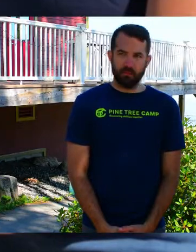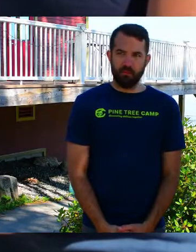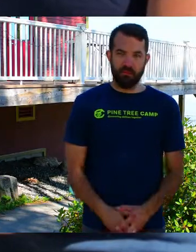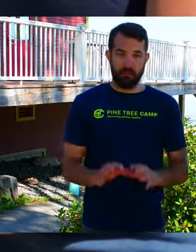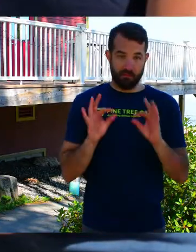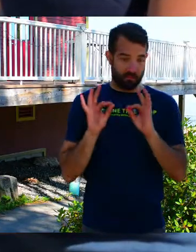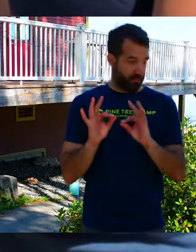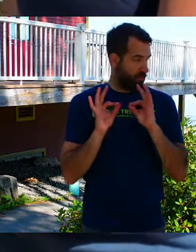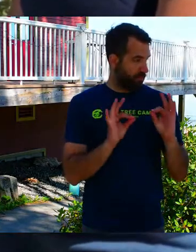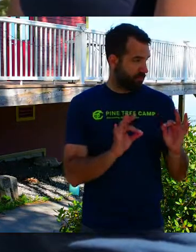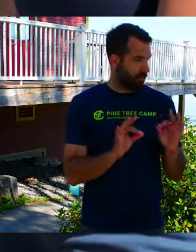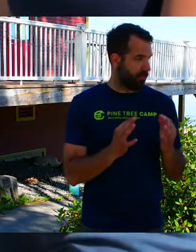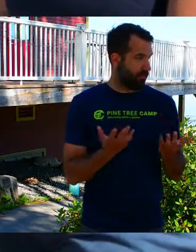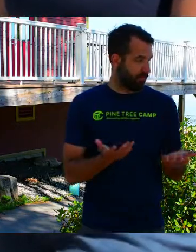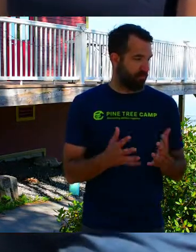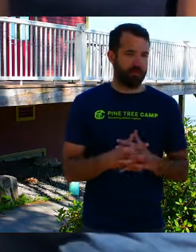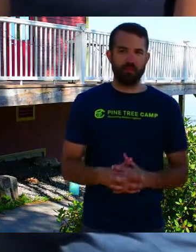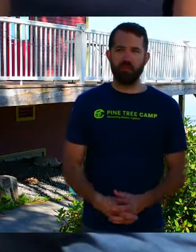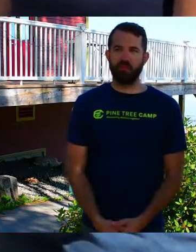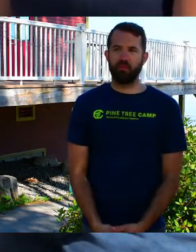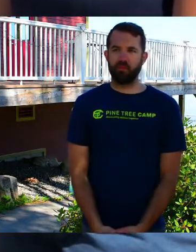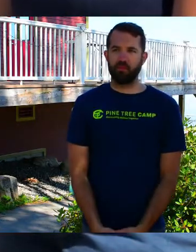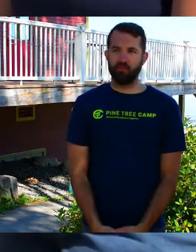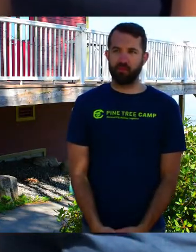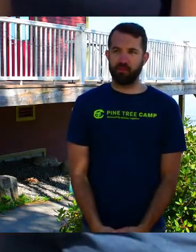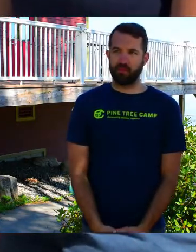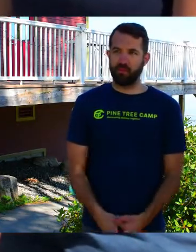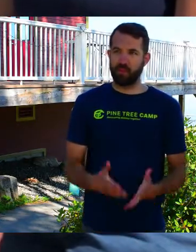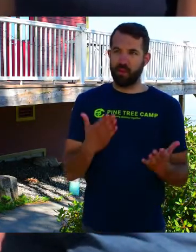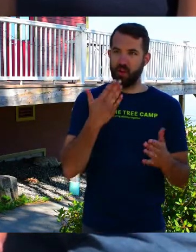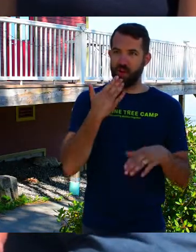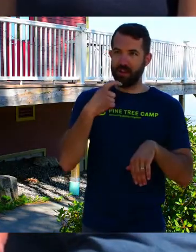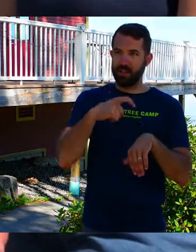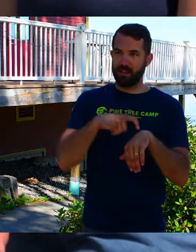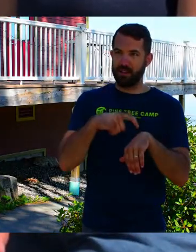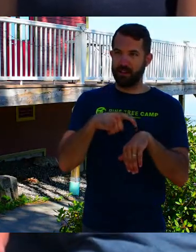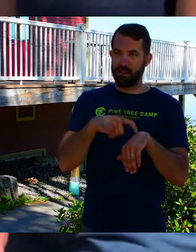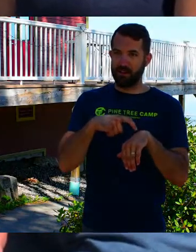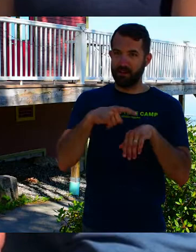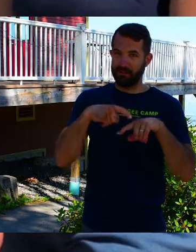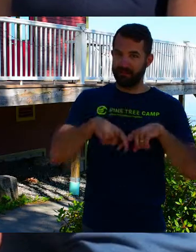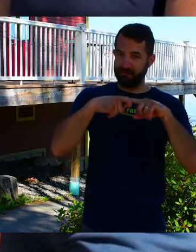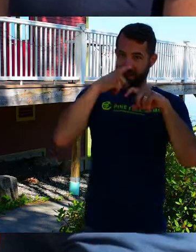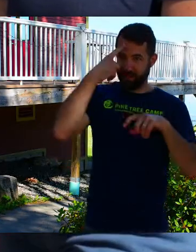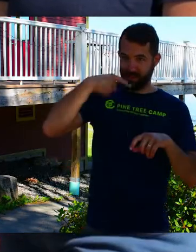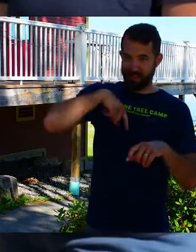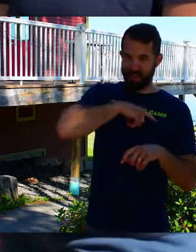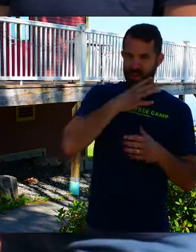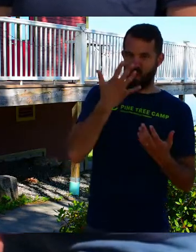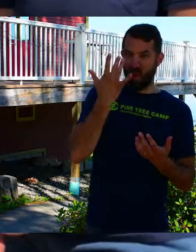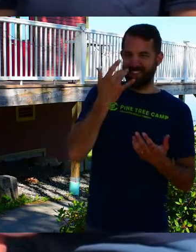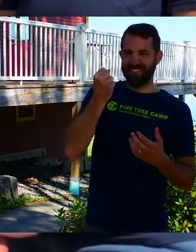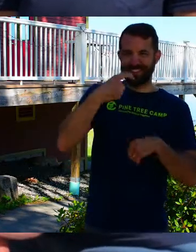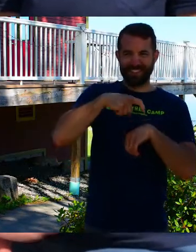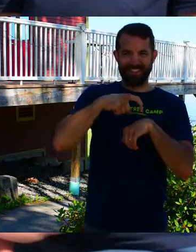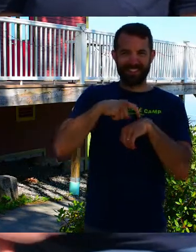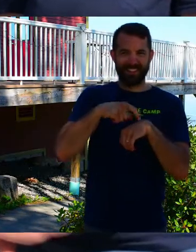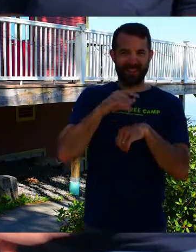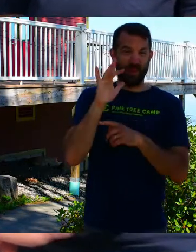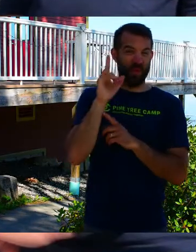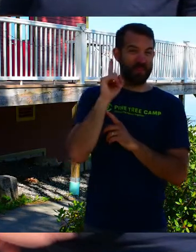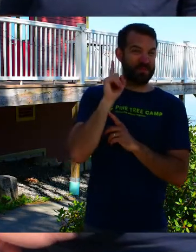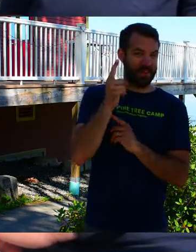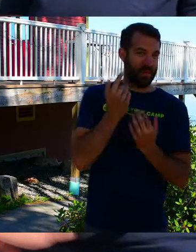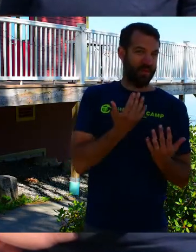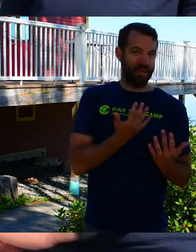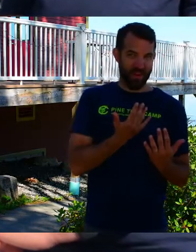So now would be a good time to pause your video, and we're gonna give these about 25 minutes. And so you can let yours sit for 25 minutes and then come on back and we'll